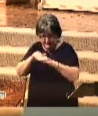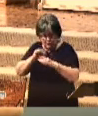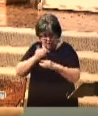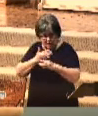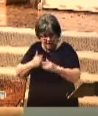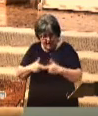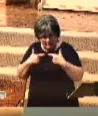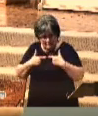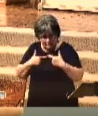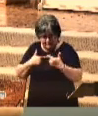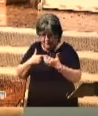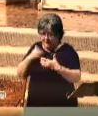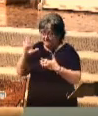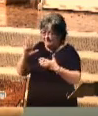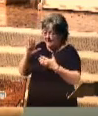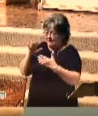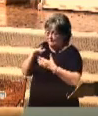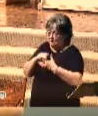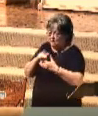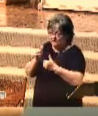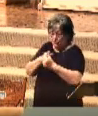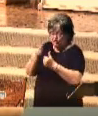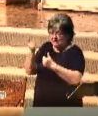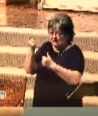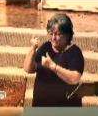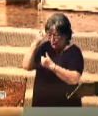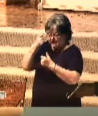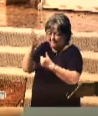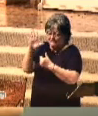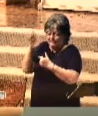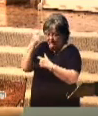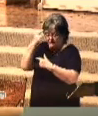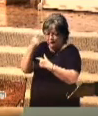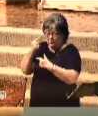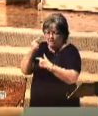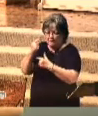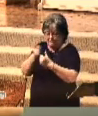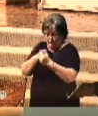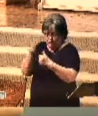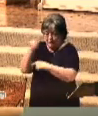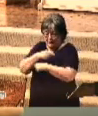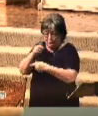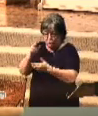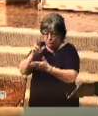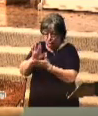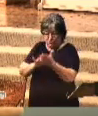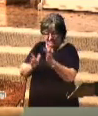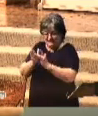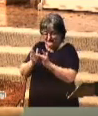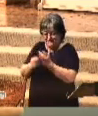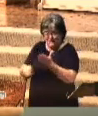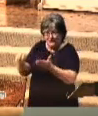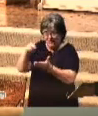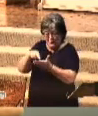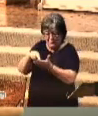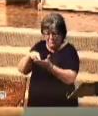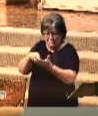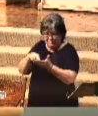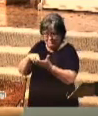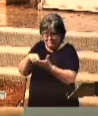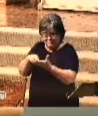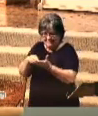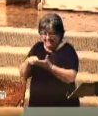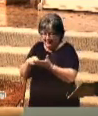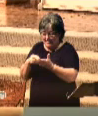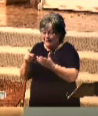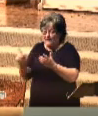Five thoughts about this. Upon the first day of the week, Jesus arose from the dead on the first day of the week, on Sunday. Jesus appeared